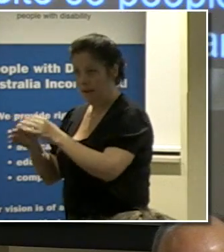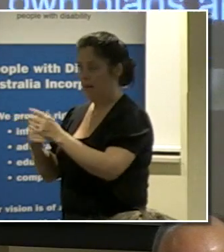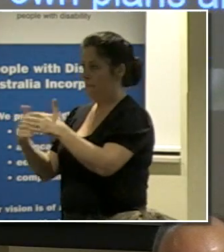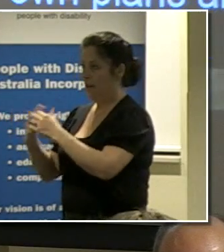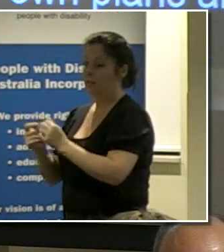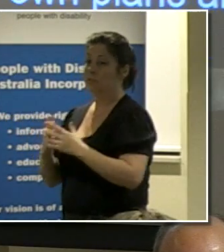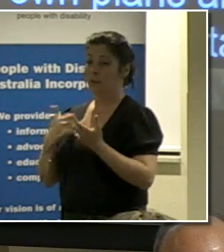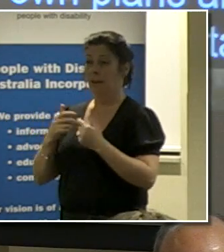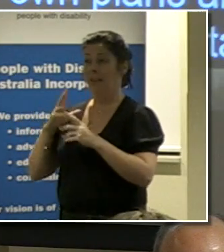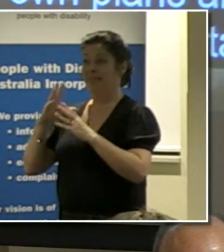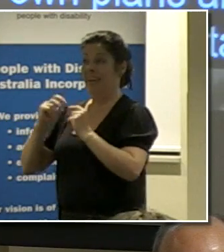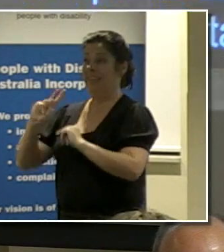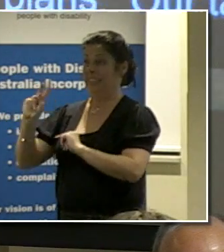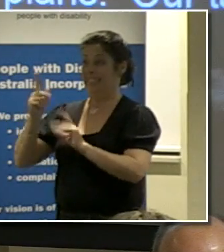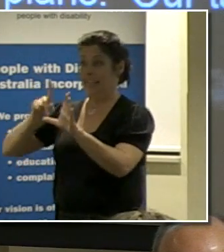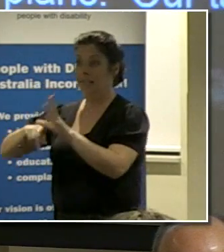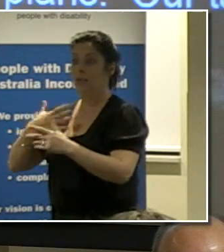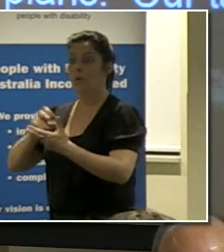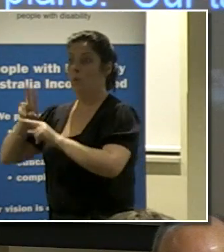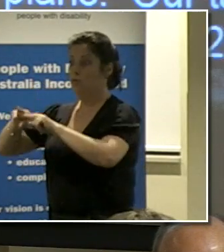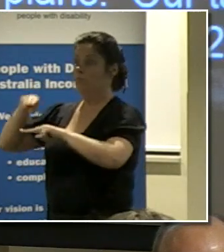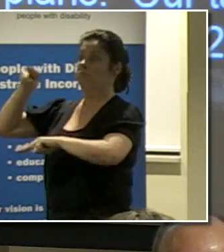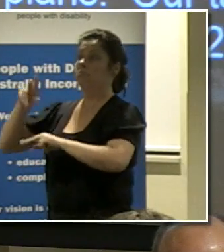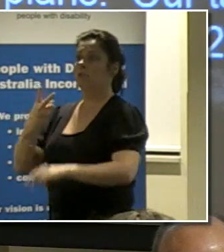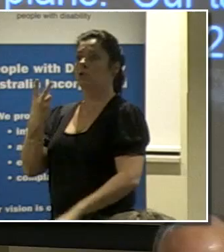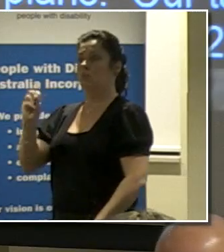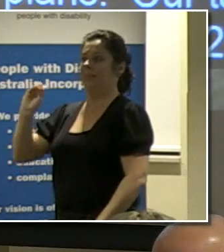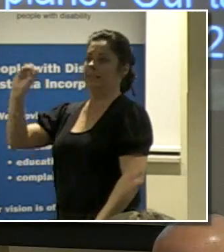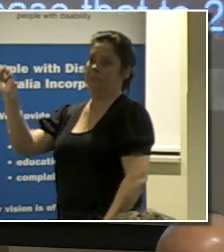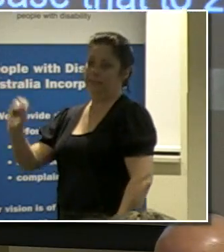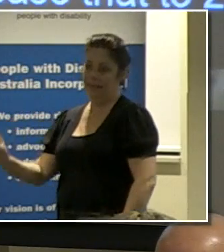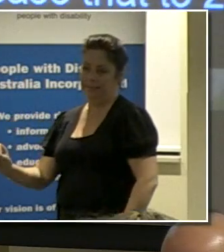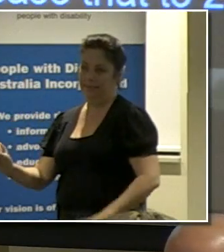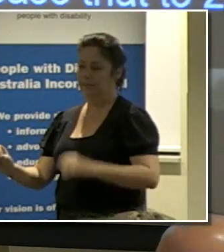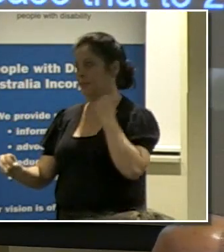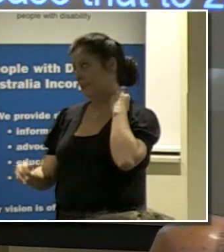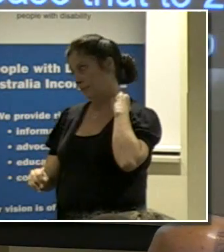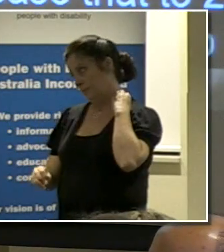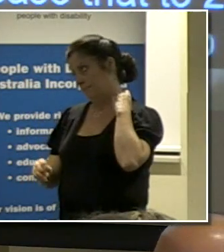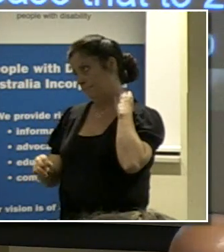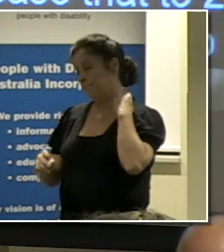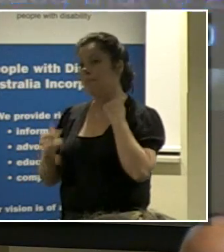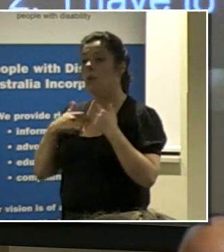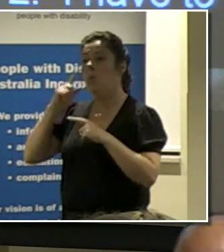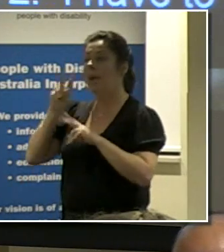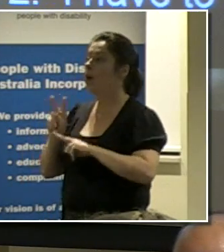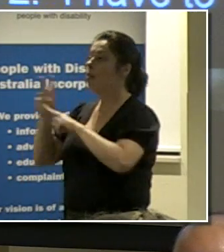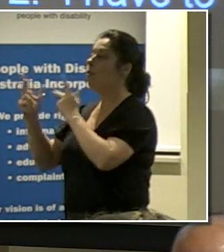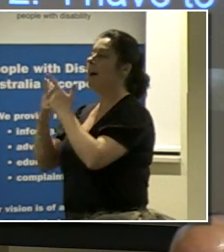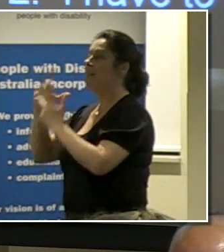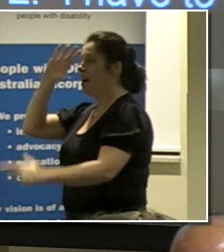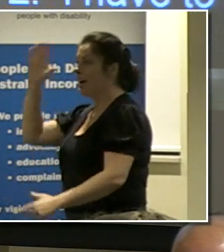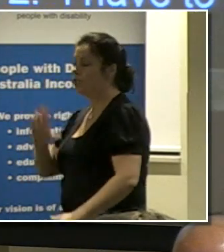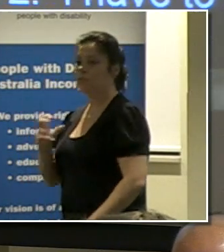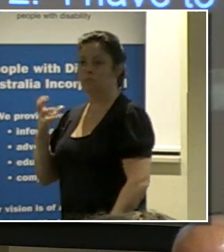to 20% in year two. Now, I have to say, internationally, that's quite an ambitious target because it's taken some